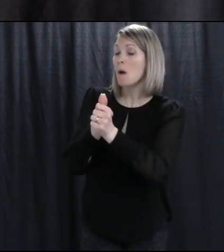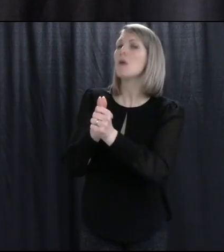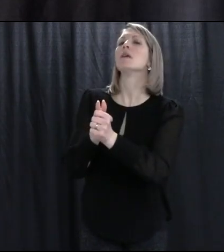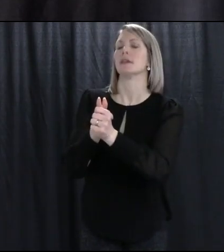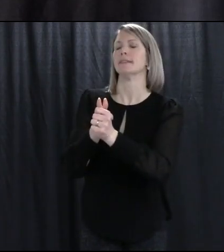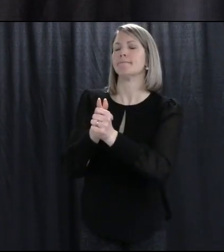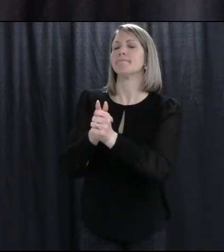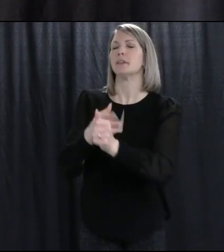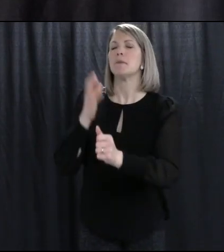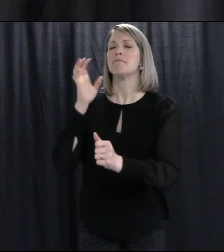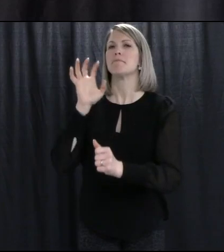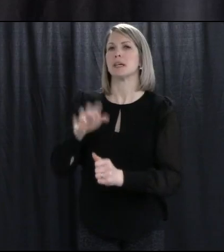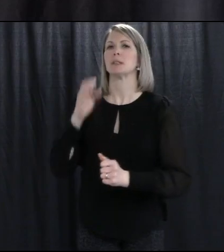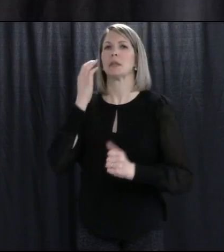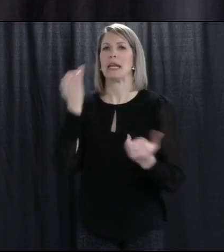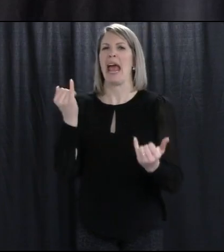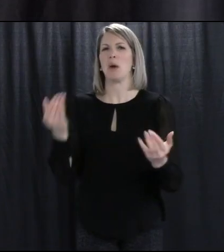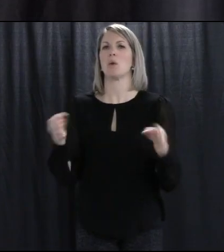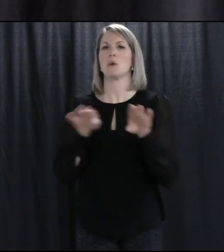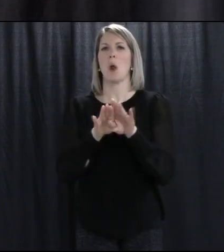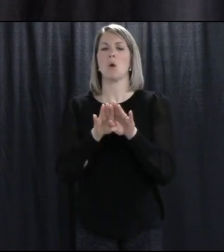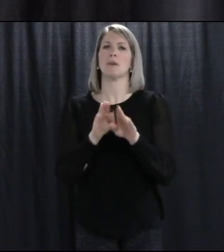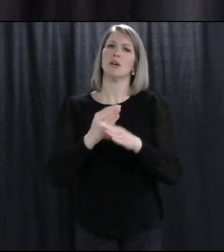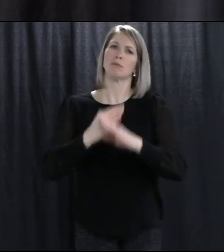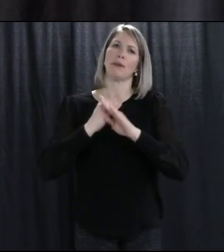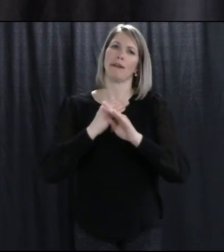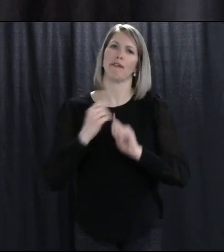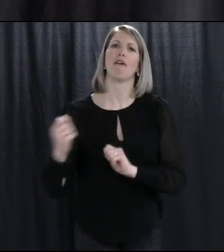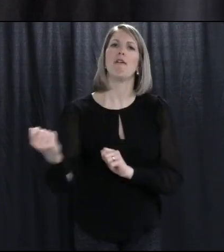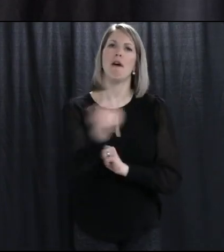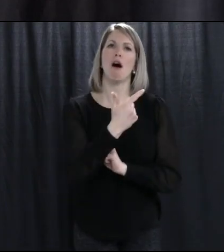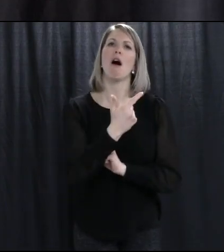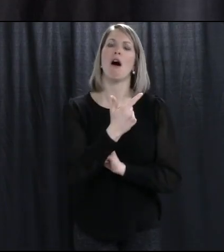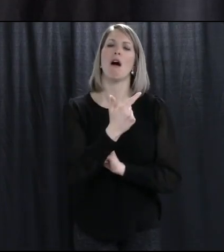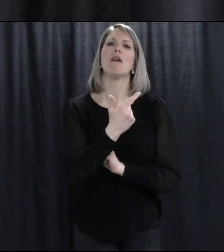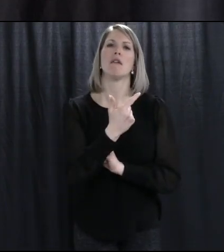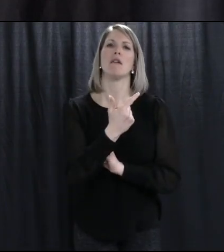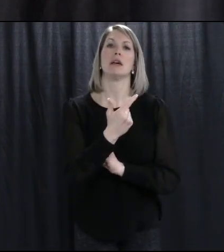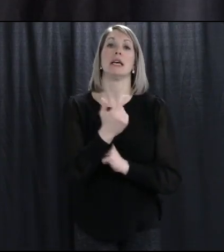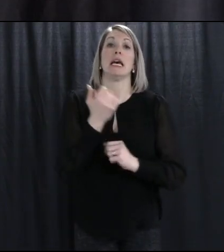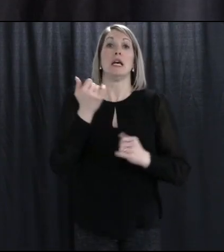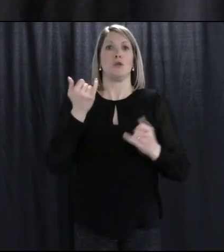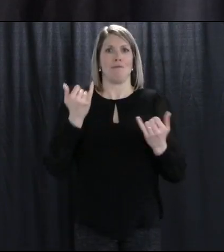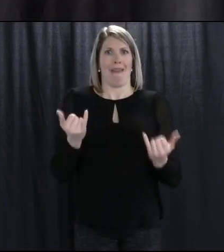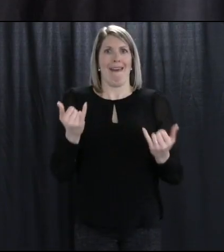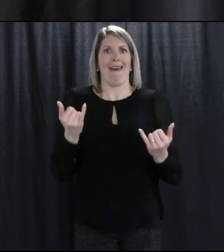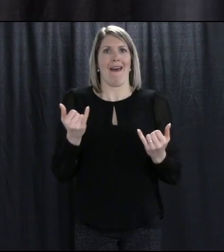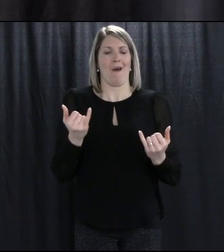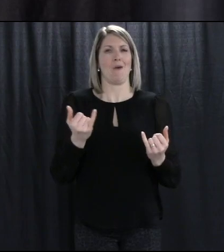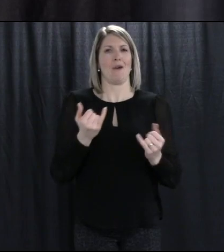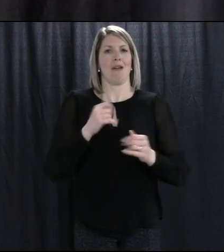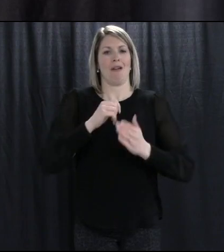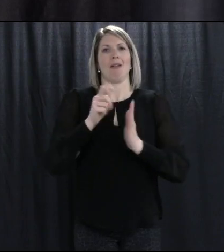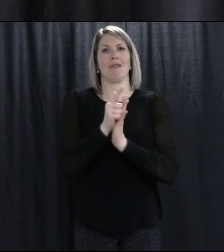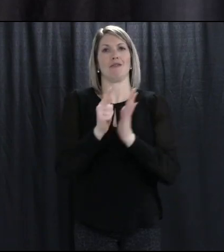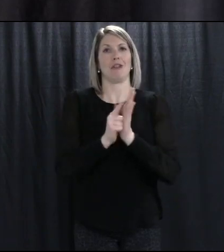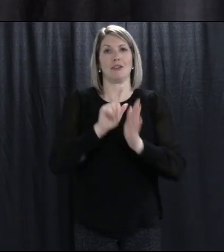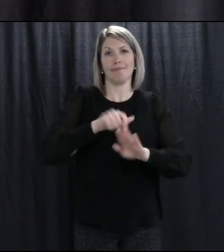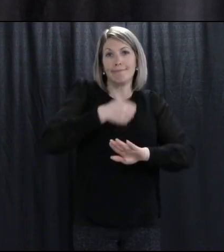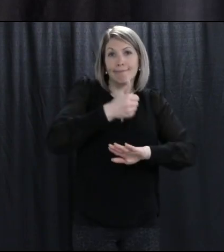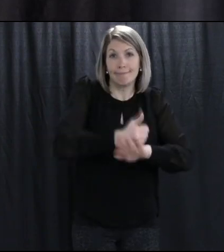have the force of law, and recurrent failure to comply is going to cause